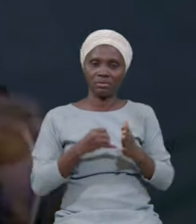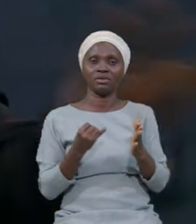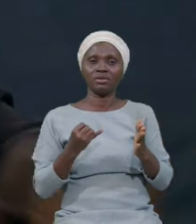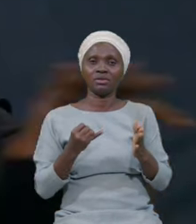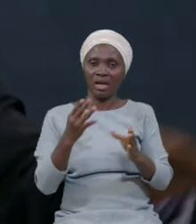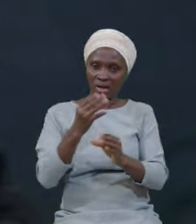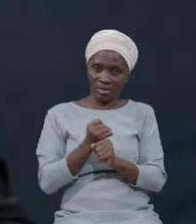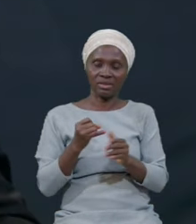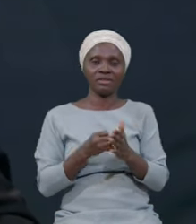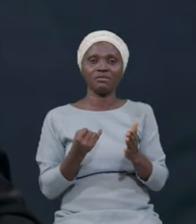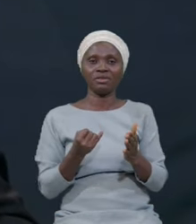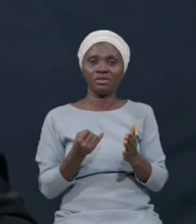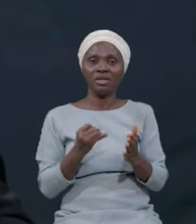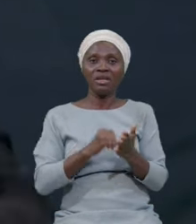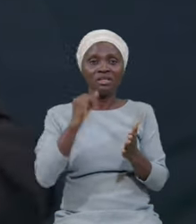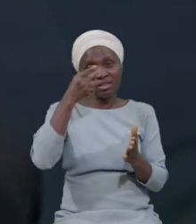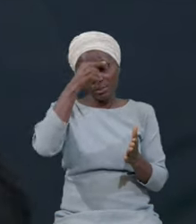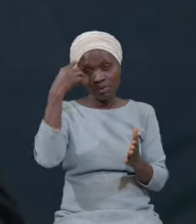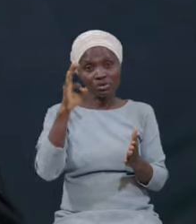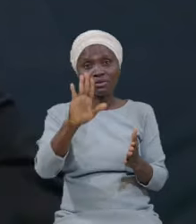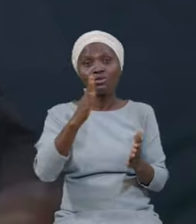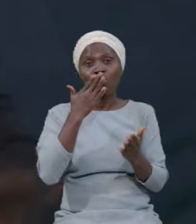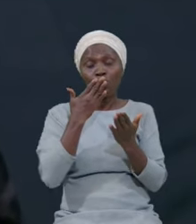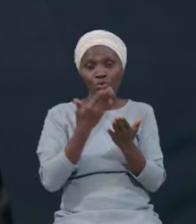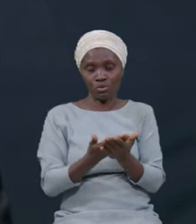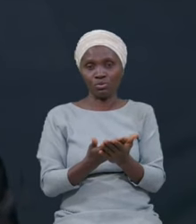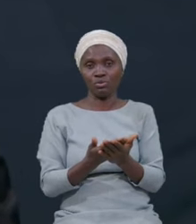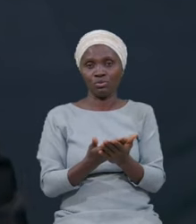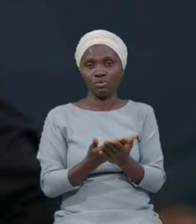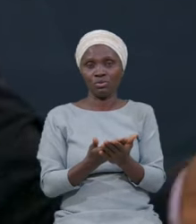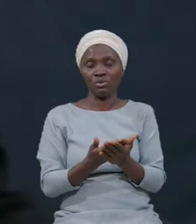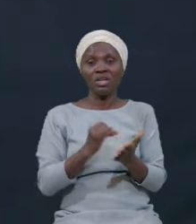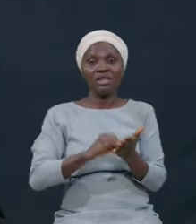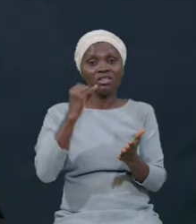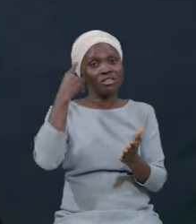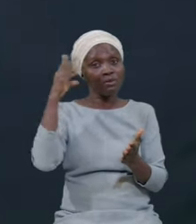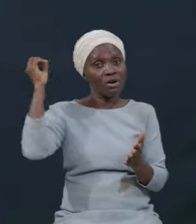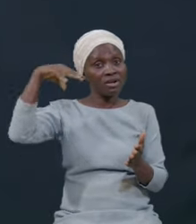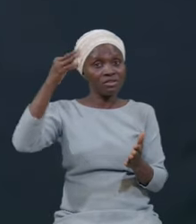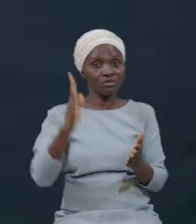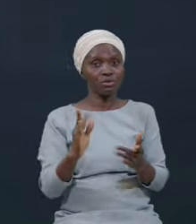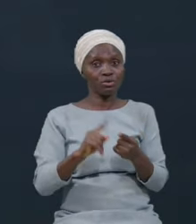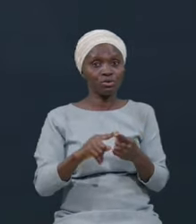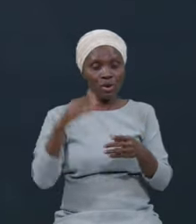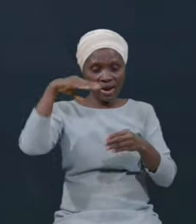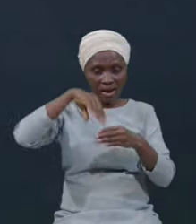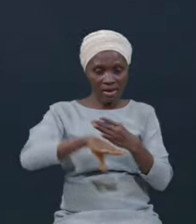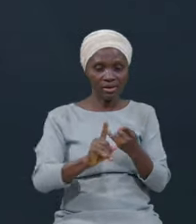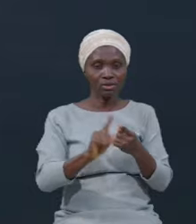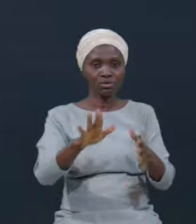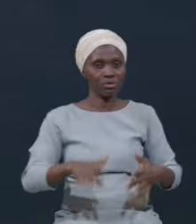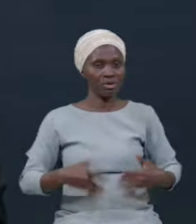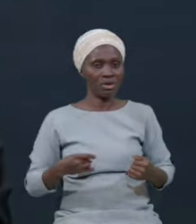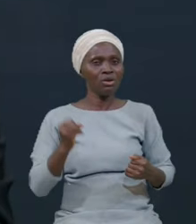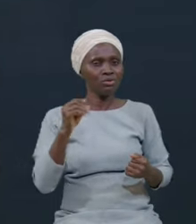for your transformation. It's for the grace of God to enter into your life. So you receive. He says, I pray